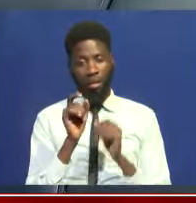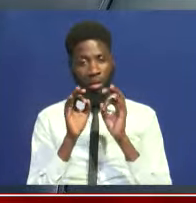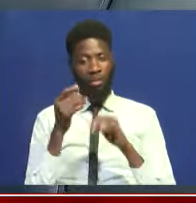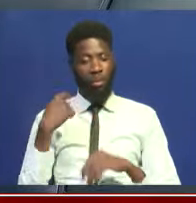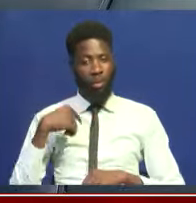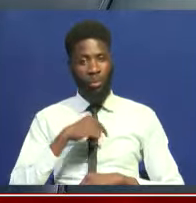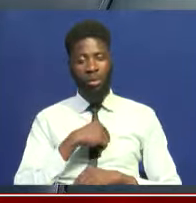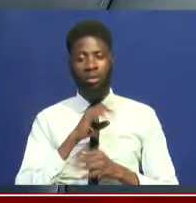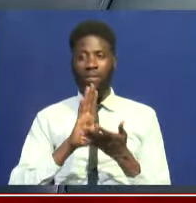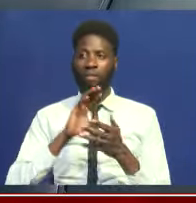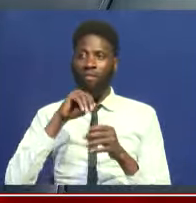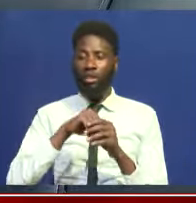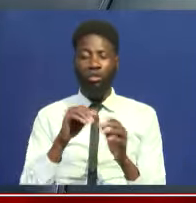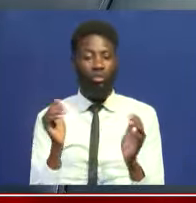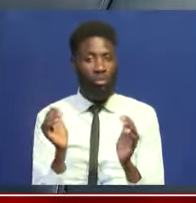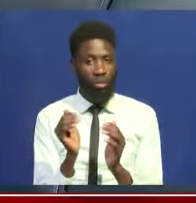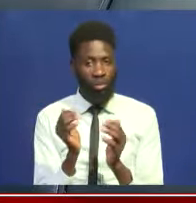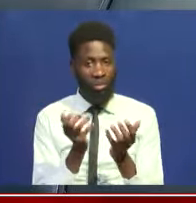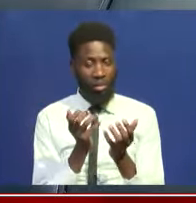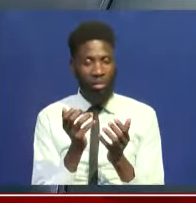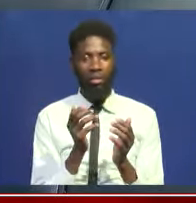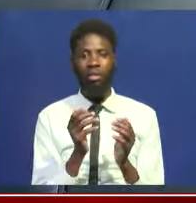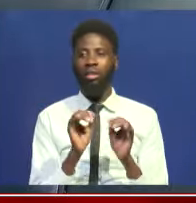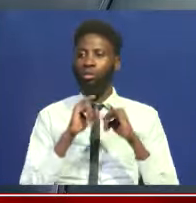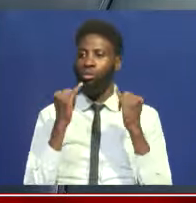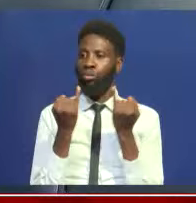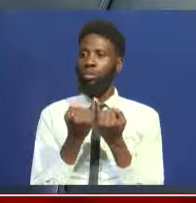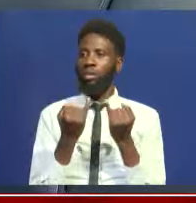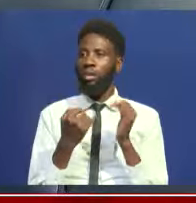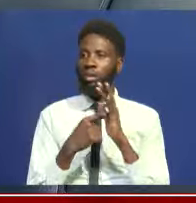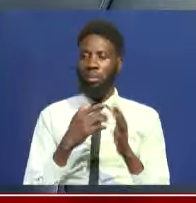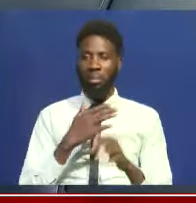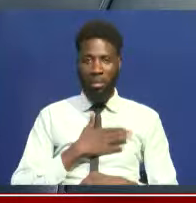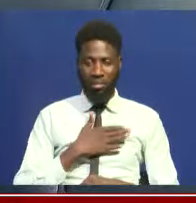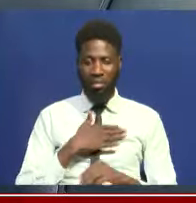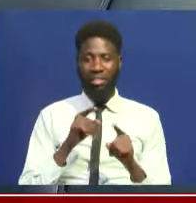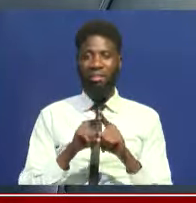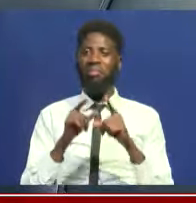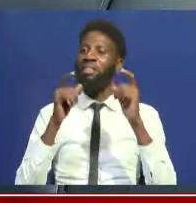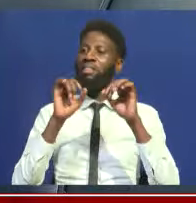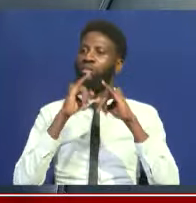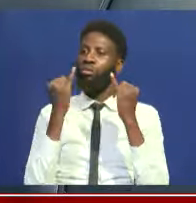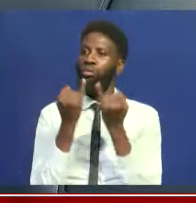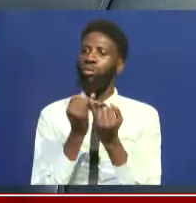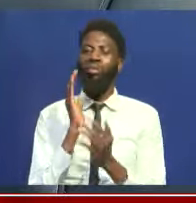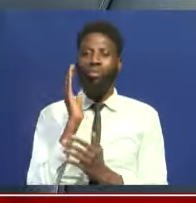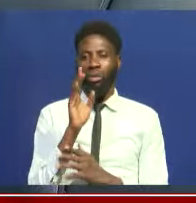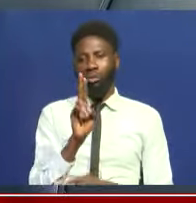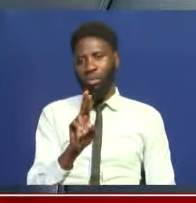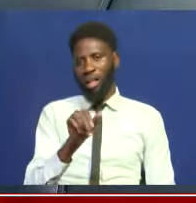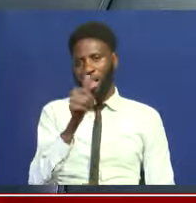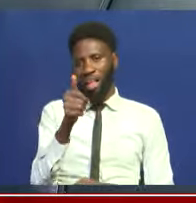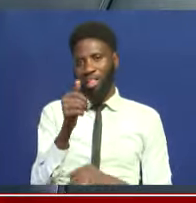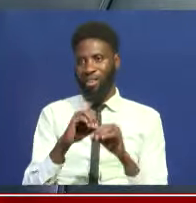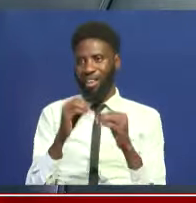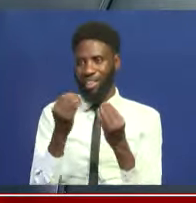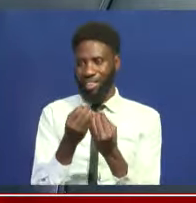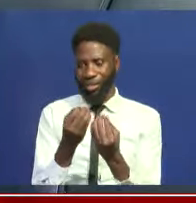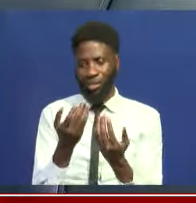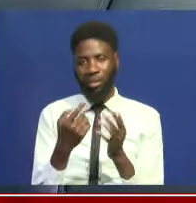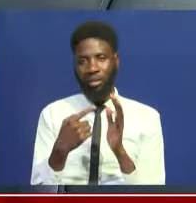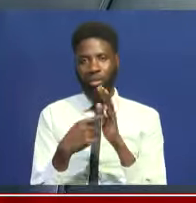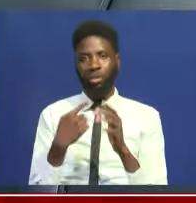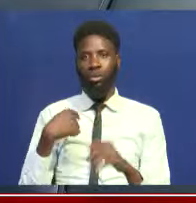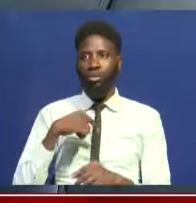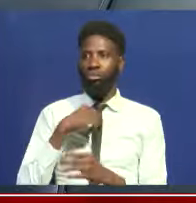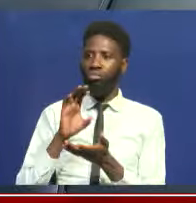businesses, institutions like my own and bigger institutions are likely going to do it through an intermediary. So, for example, we would invest